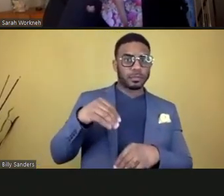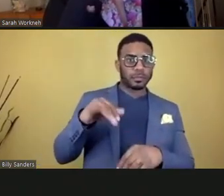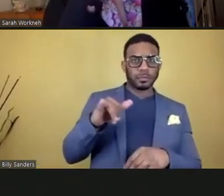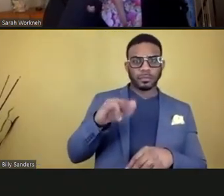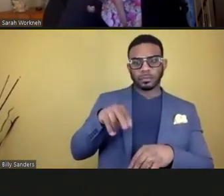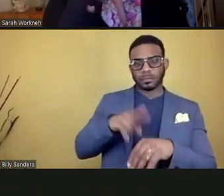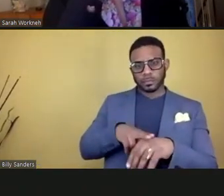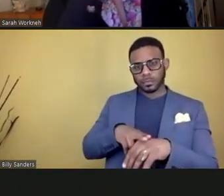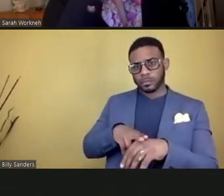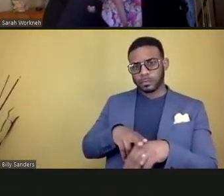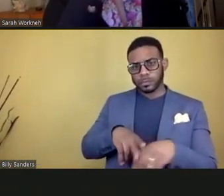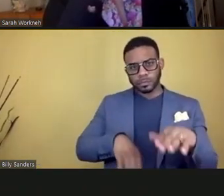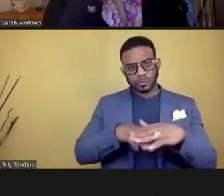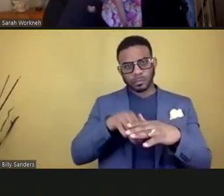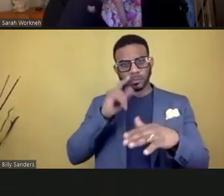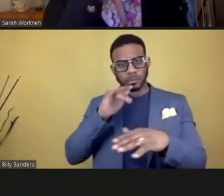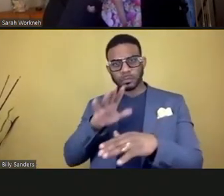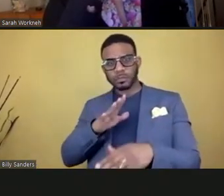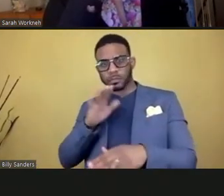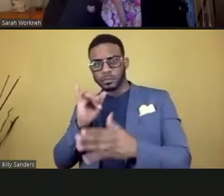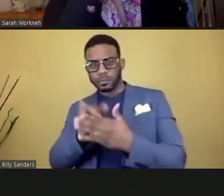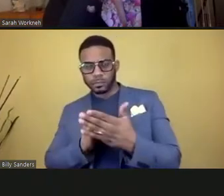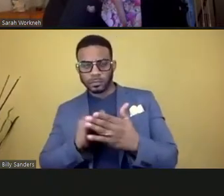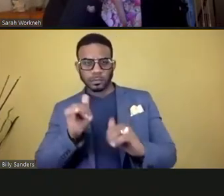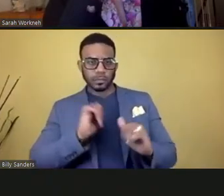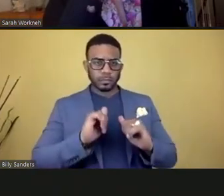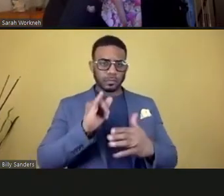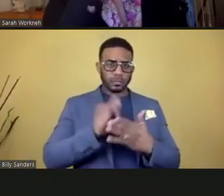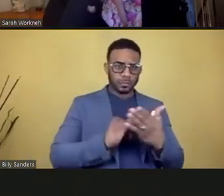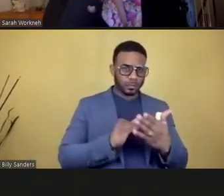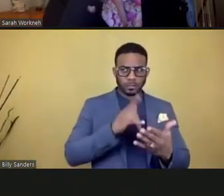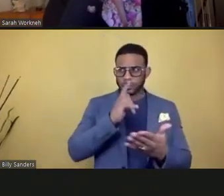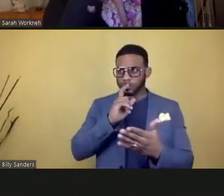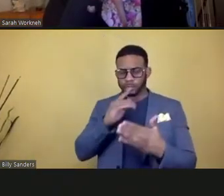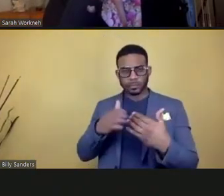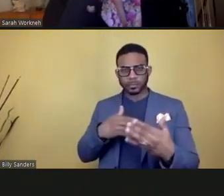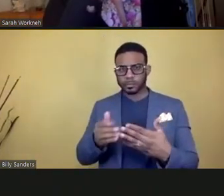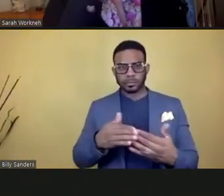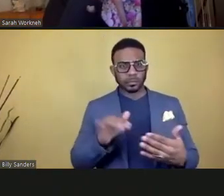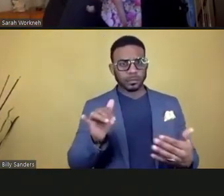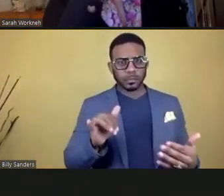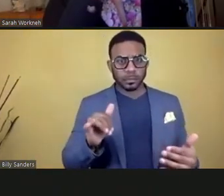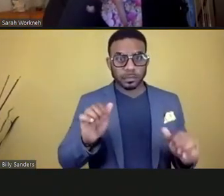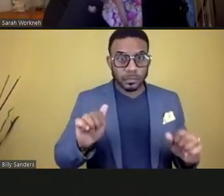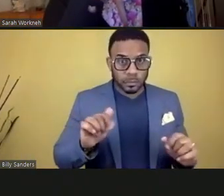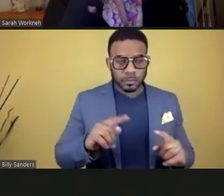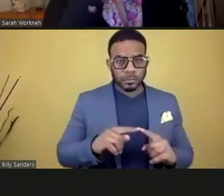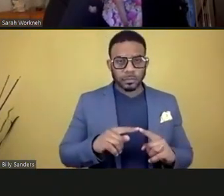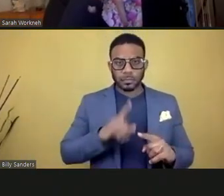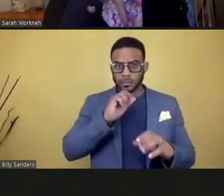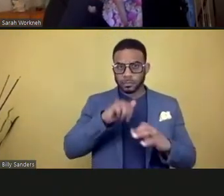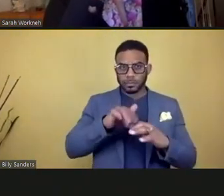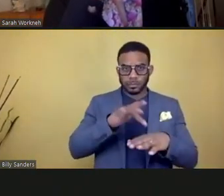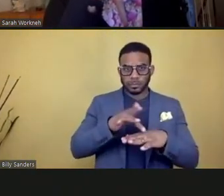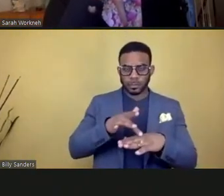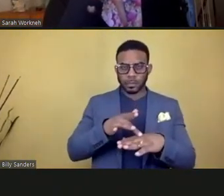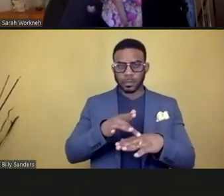normal parameters of like fine arts or performance arts of who is even like able to be in this